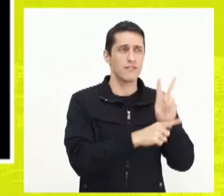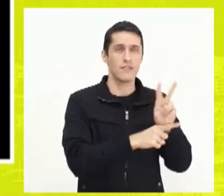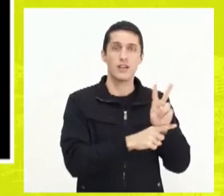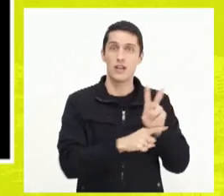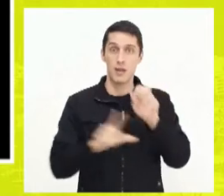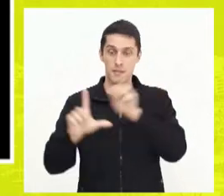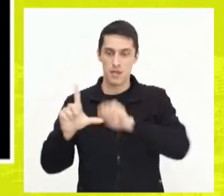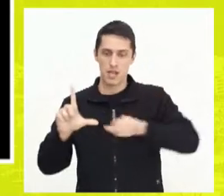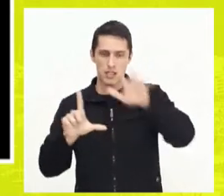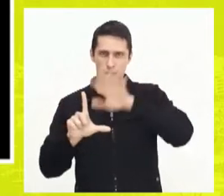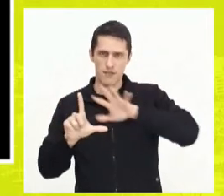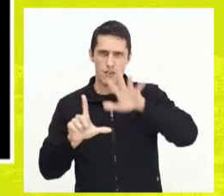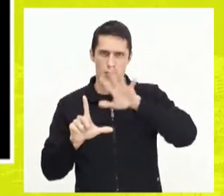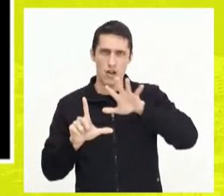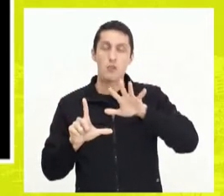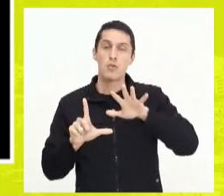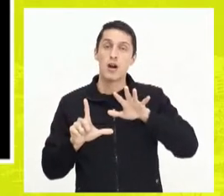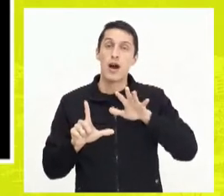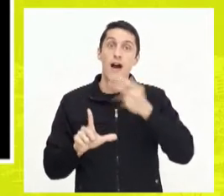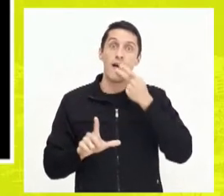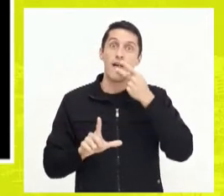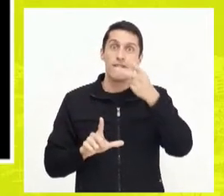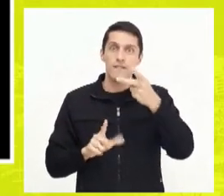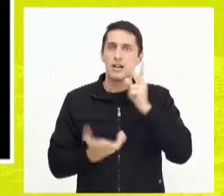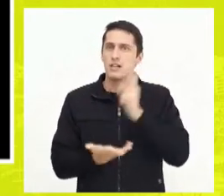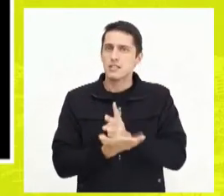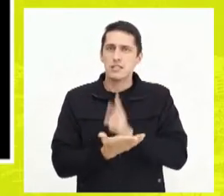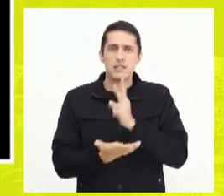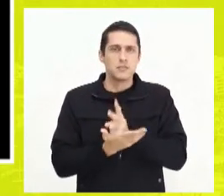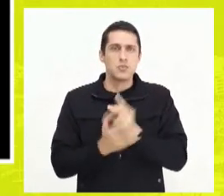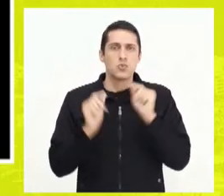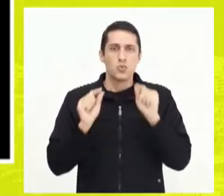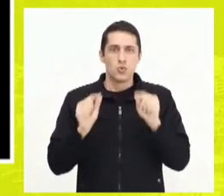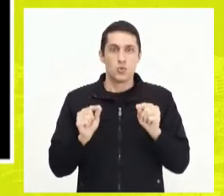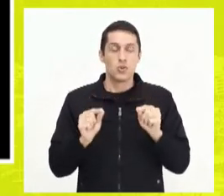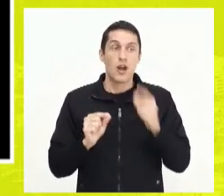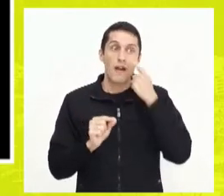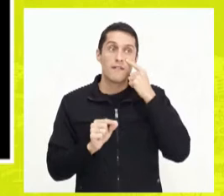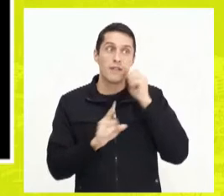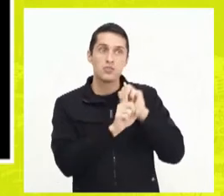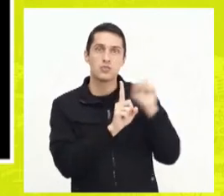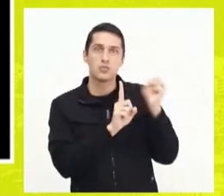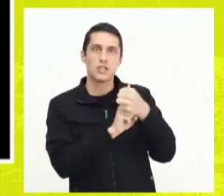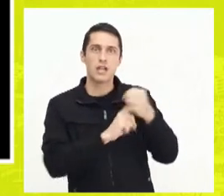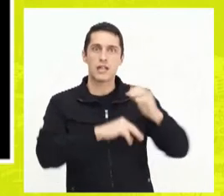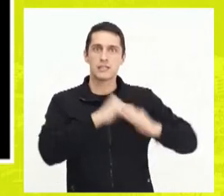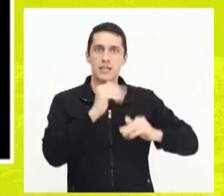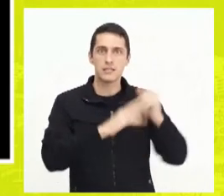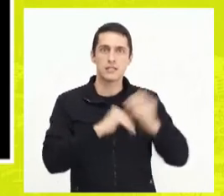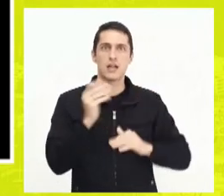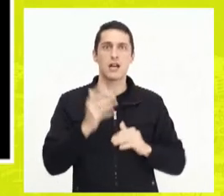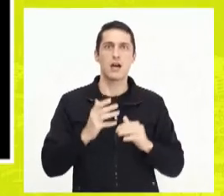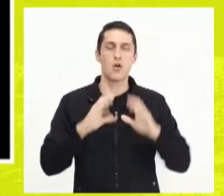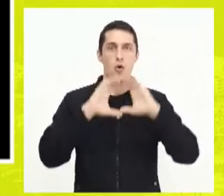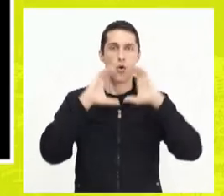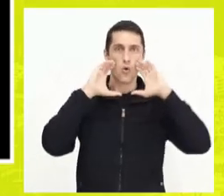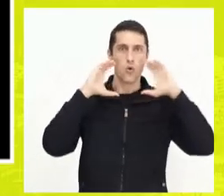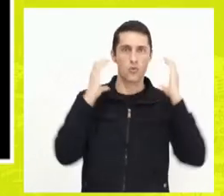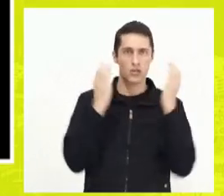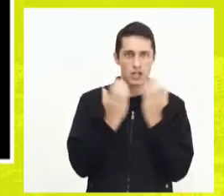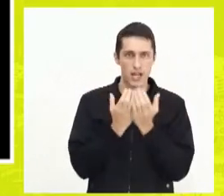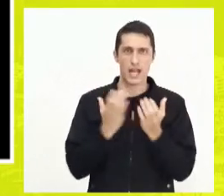is desired by this they really love to say that because they do that because of the